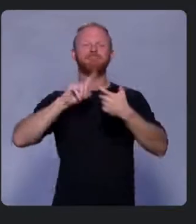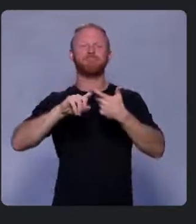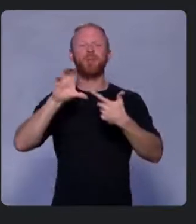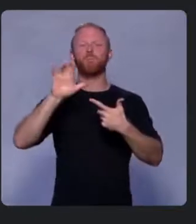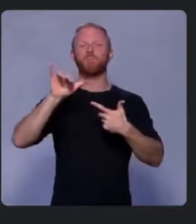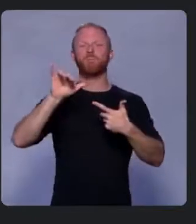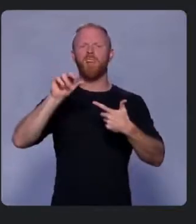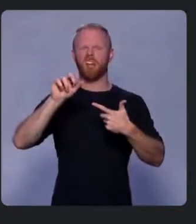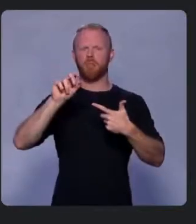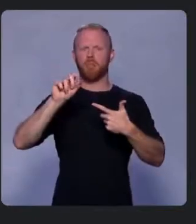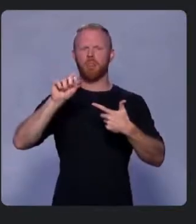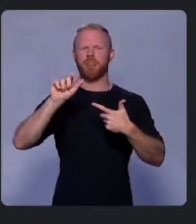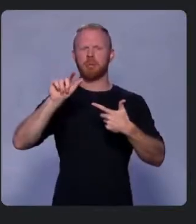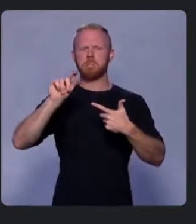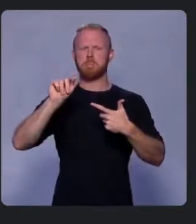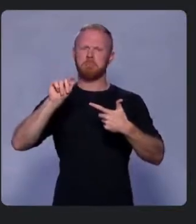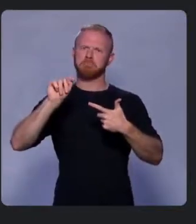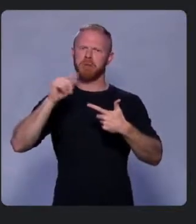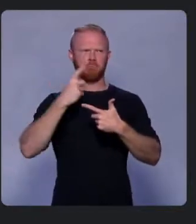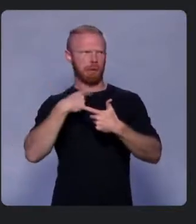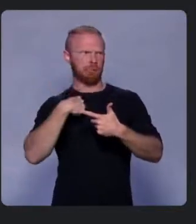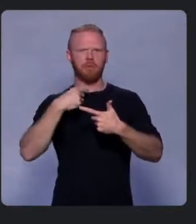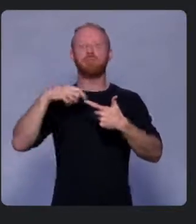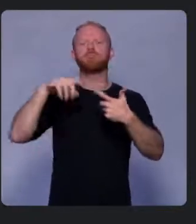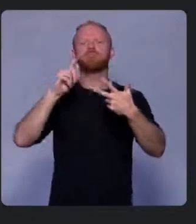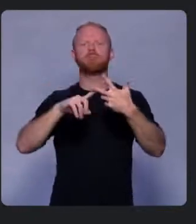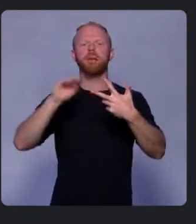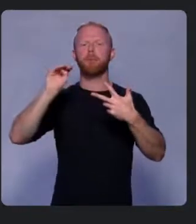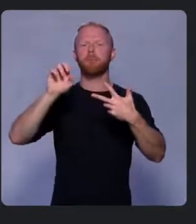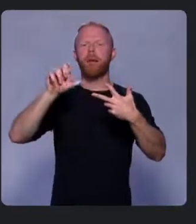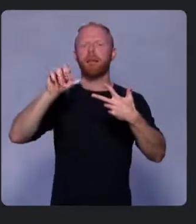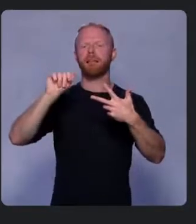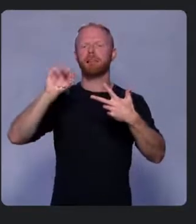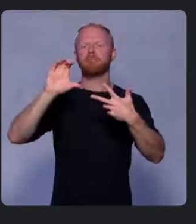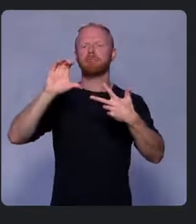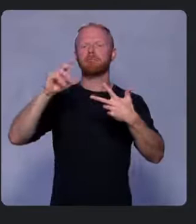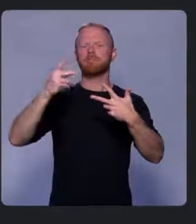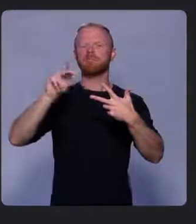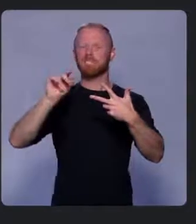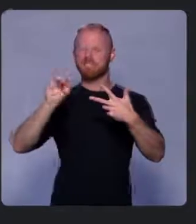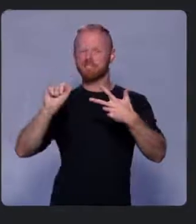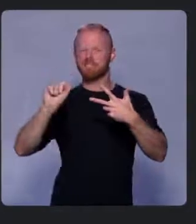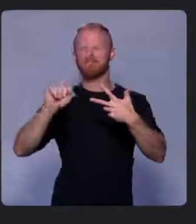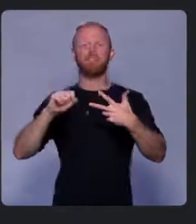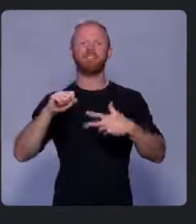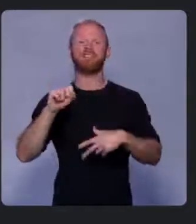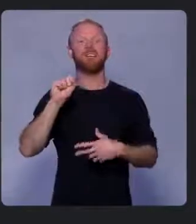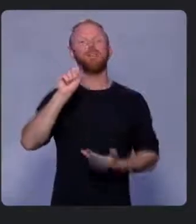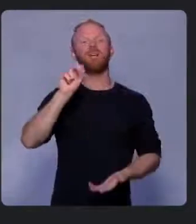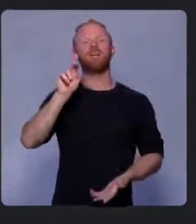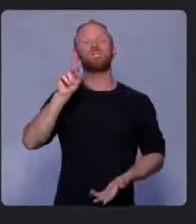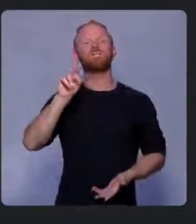right? And melon chilies. Sundar, it was a pleasure doing science with you.